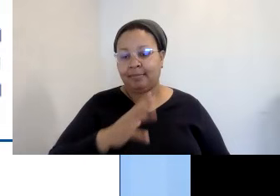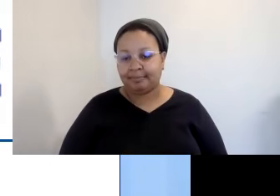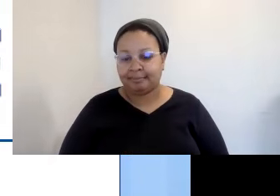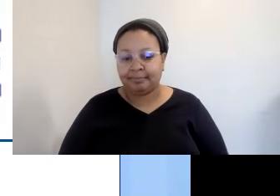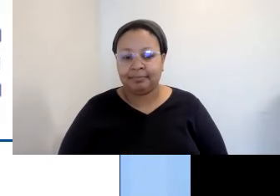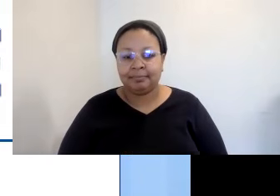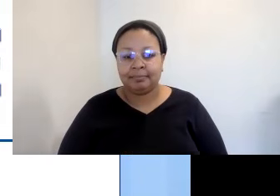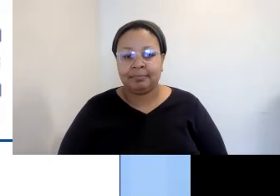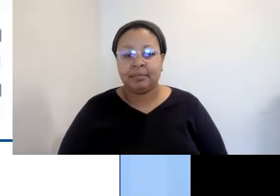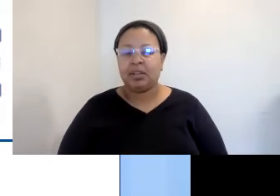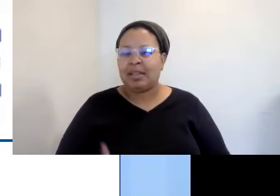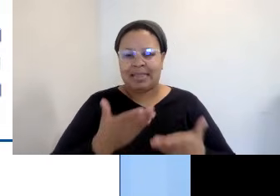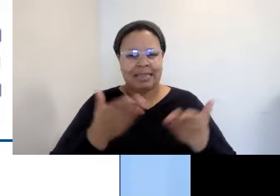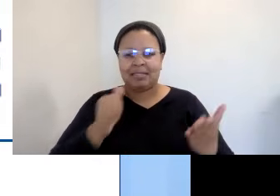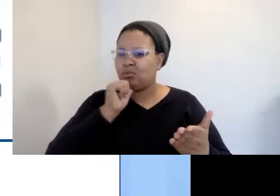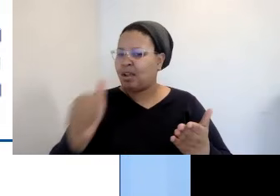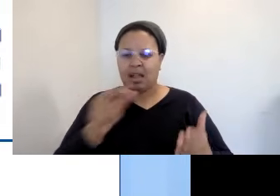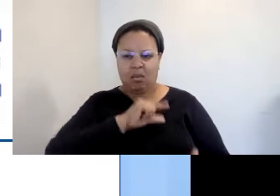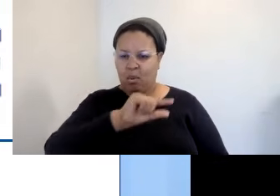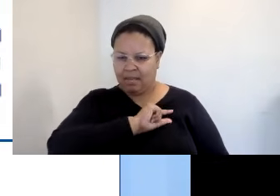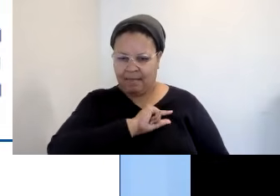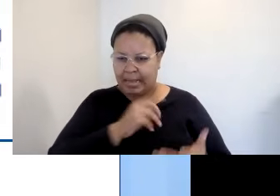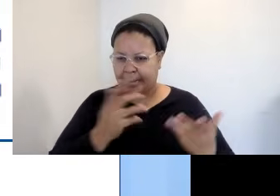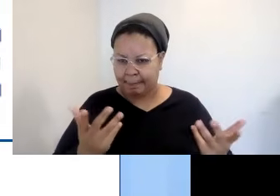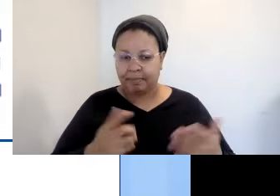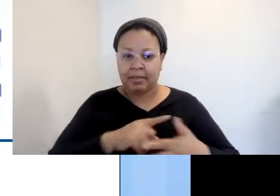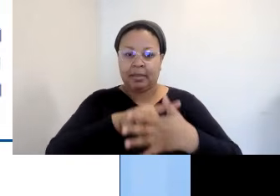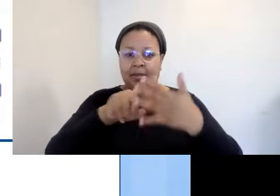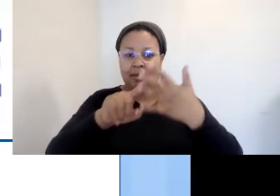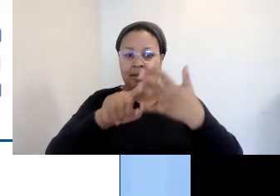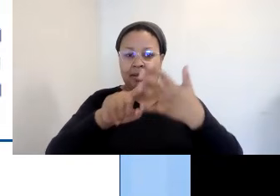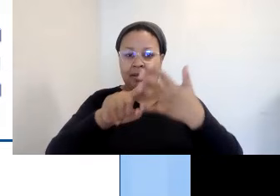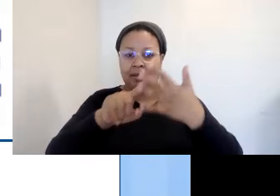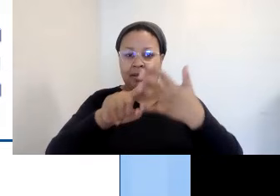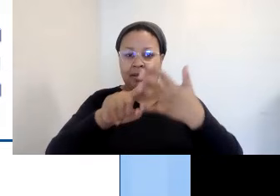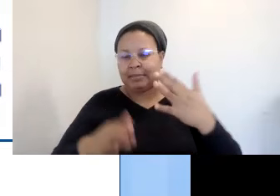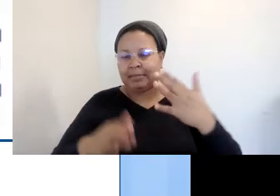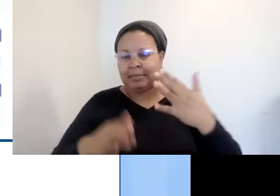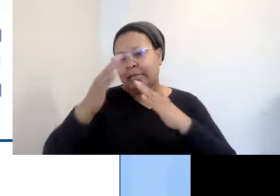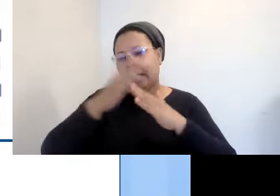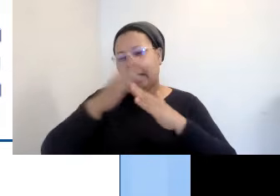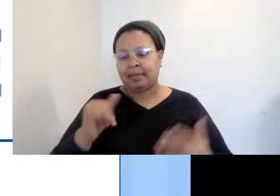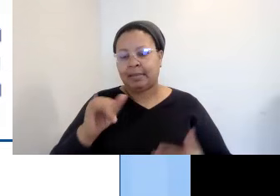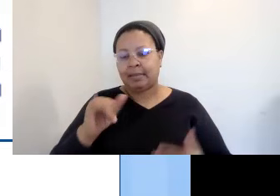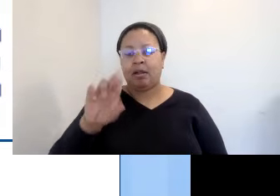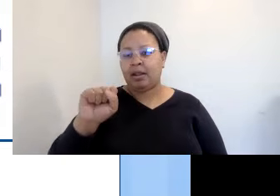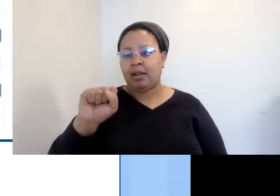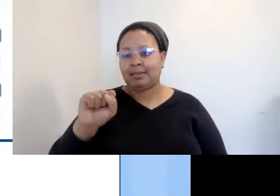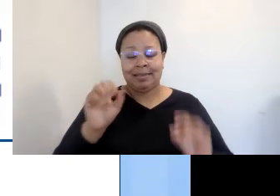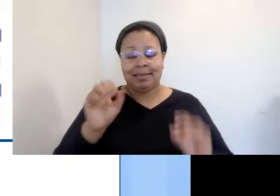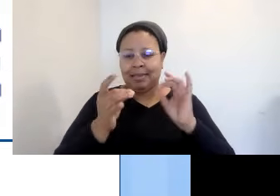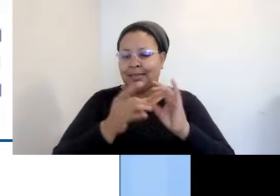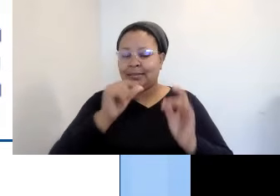So non-qualified expenditures. There are 5 main things that the IRS considers